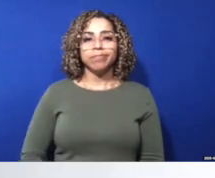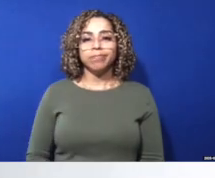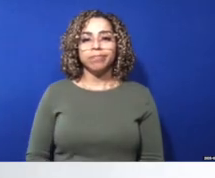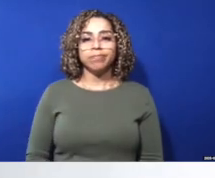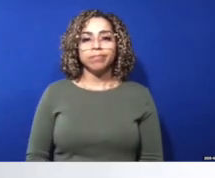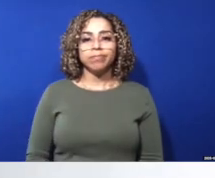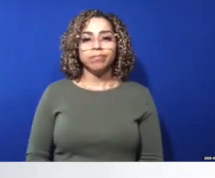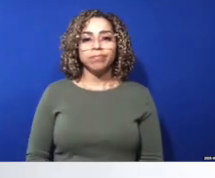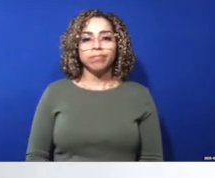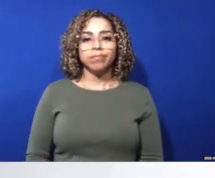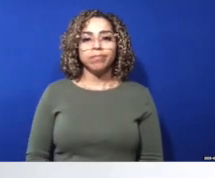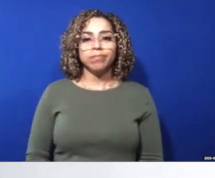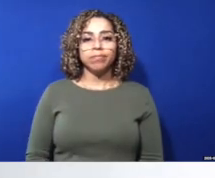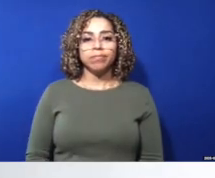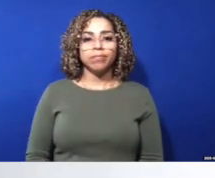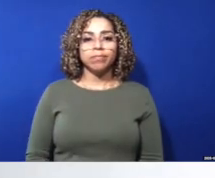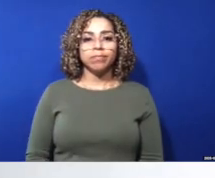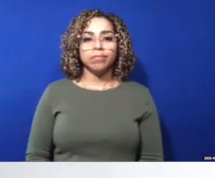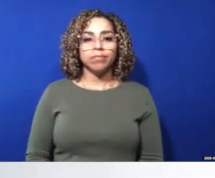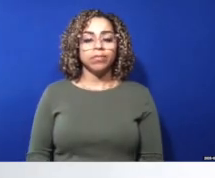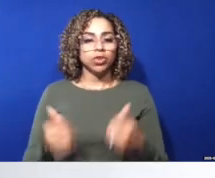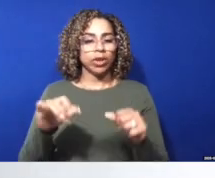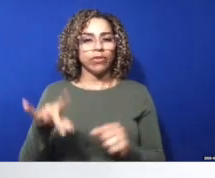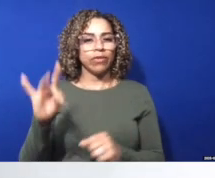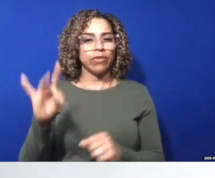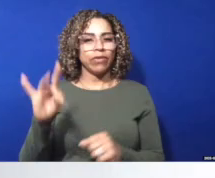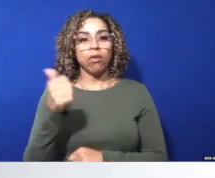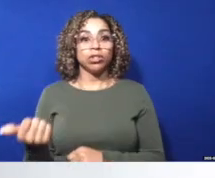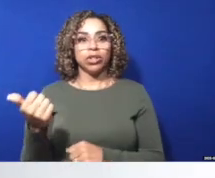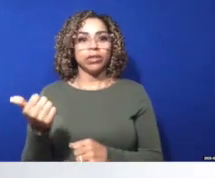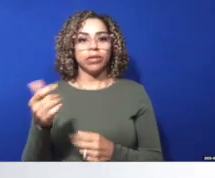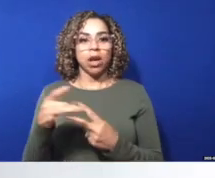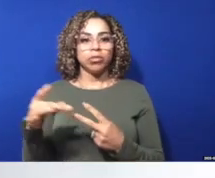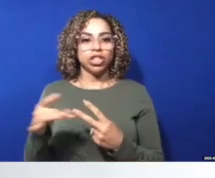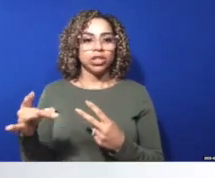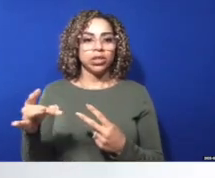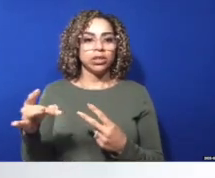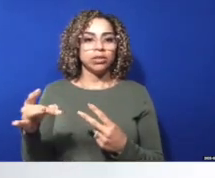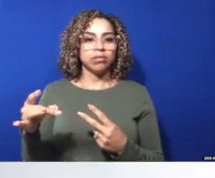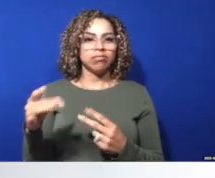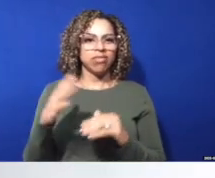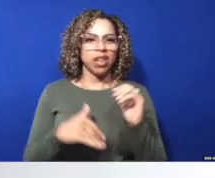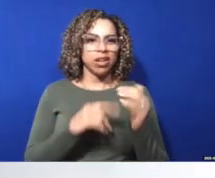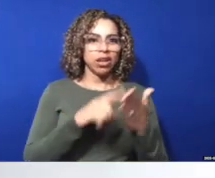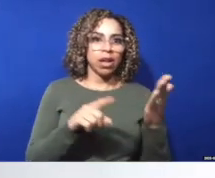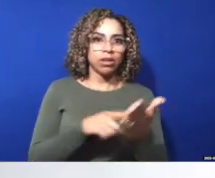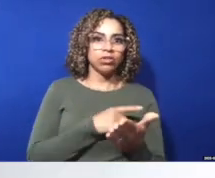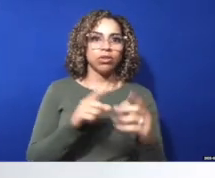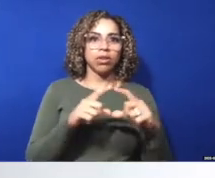find an alternative rather than just cancel those vouchers and have them have to go through the process again.